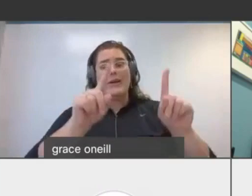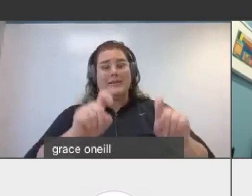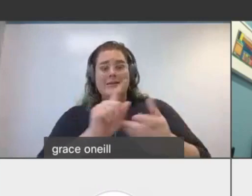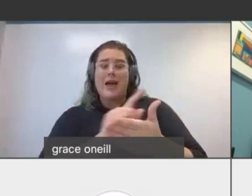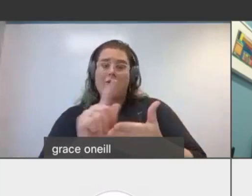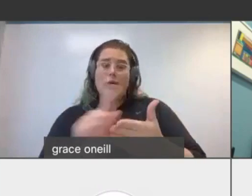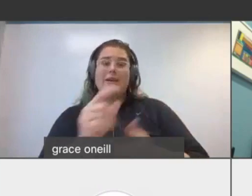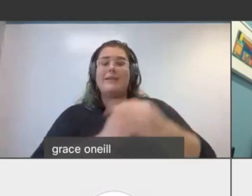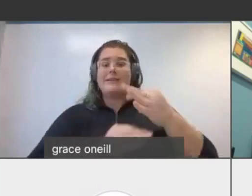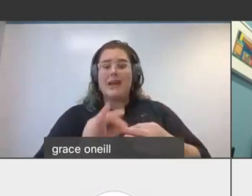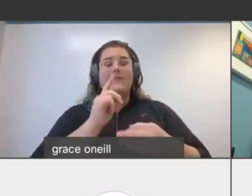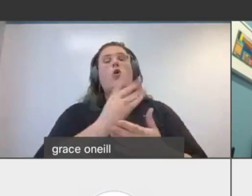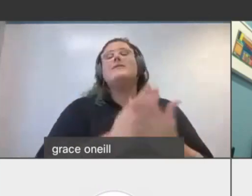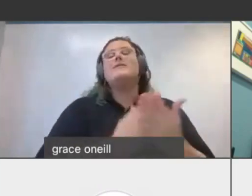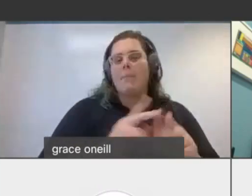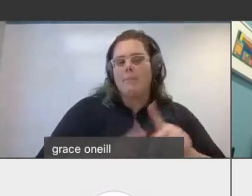some people.